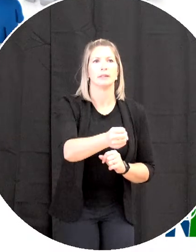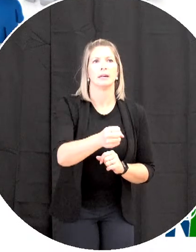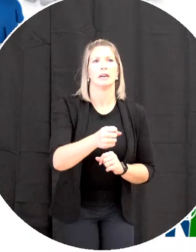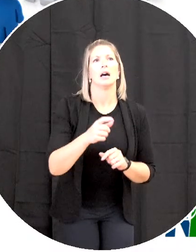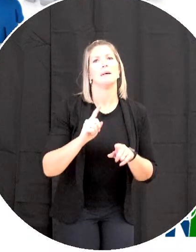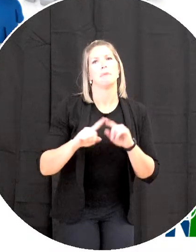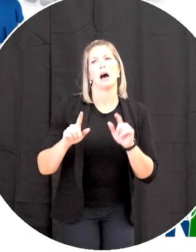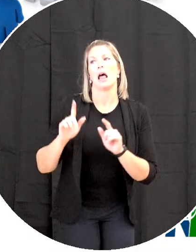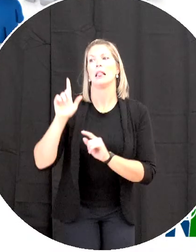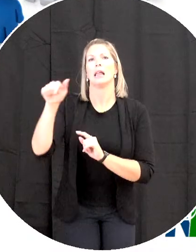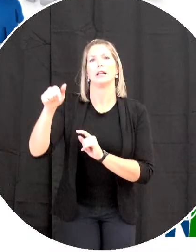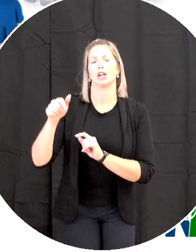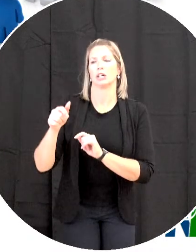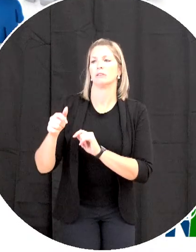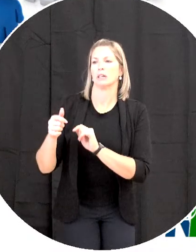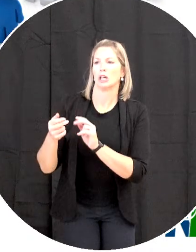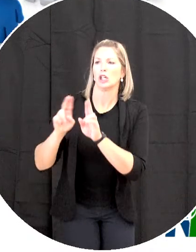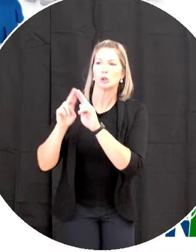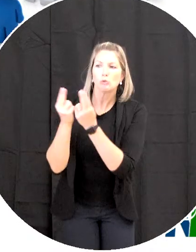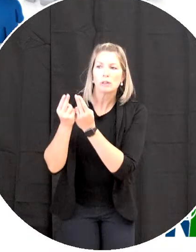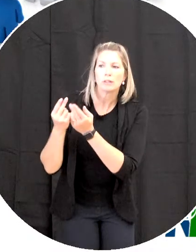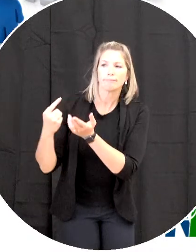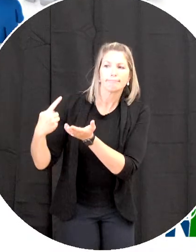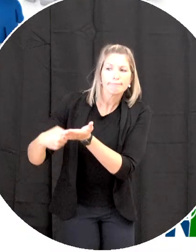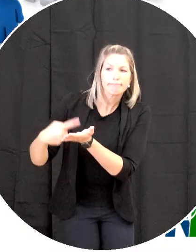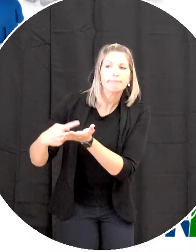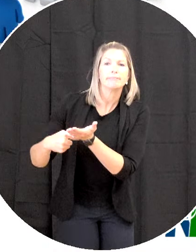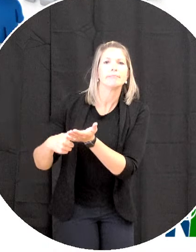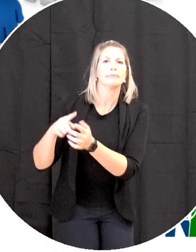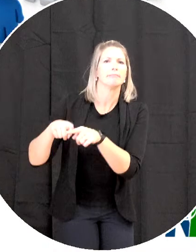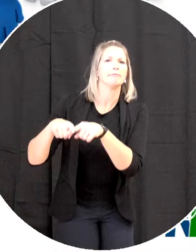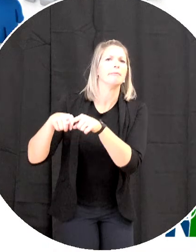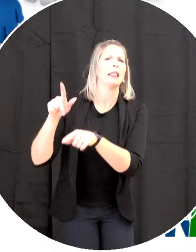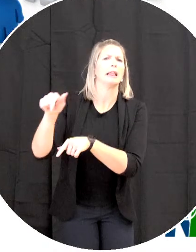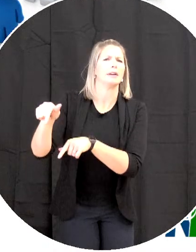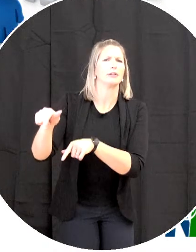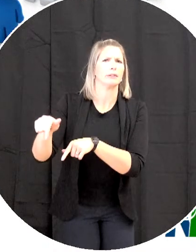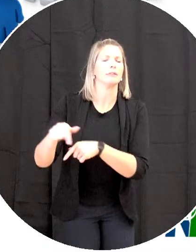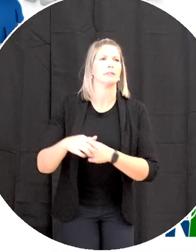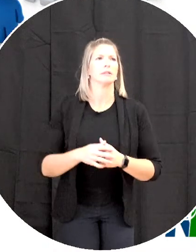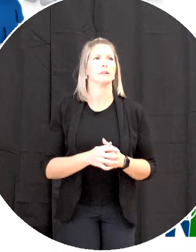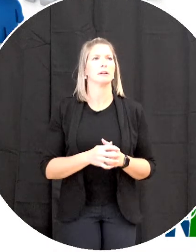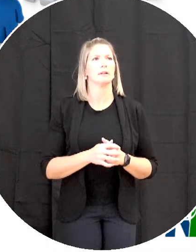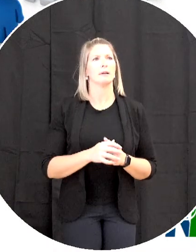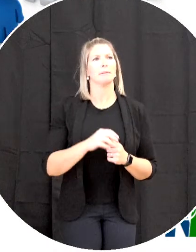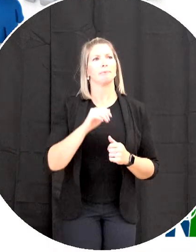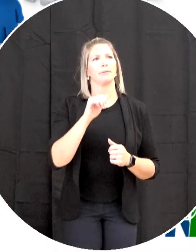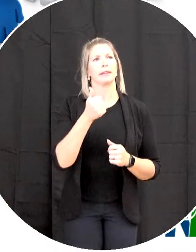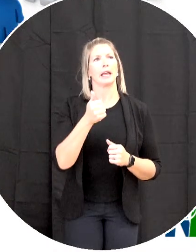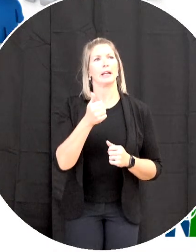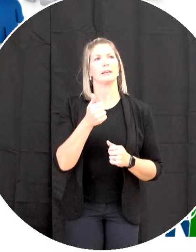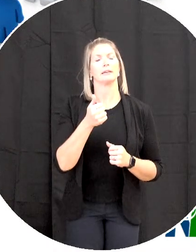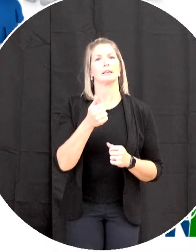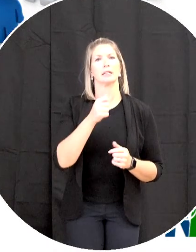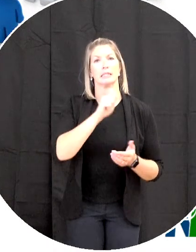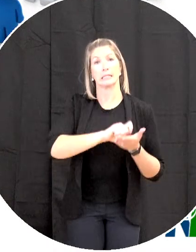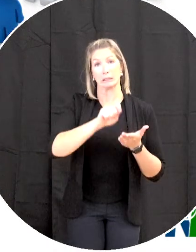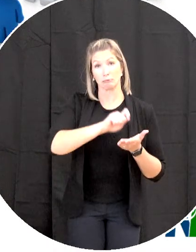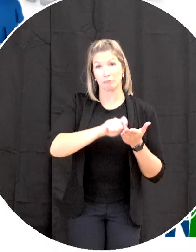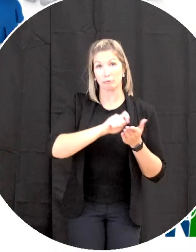the auspices of the collective agreement continue normally. There have been 10 administrative units added by